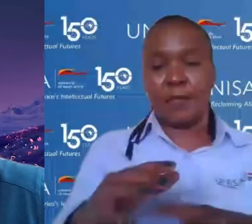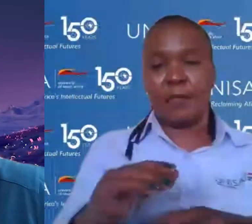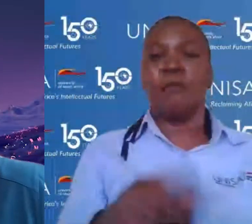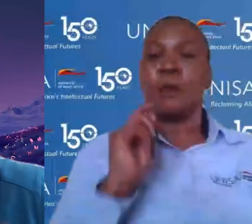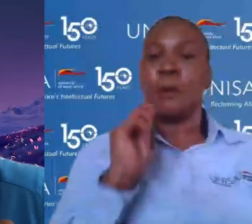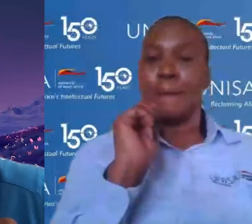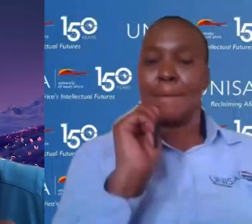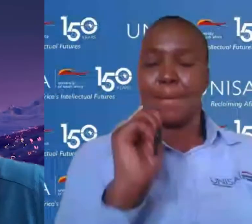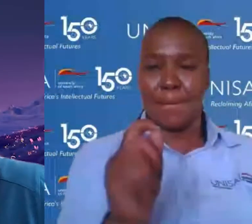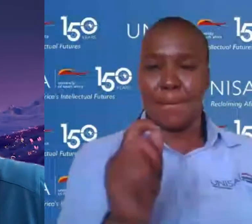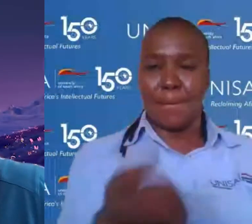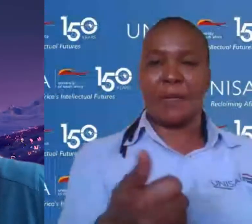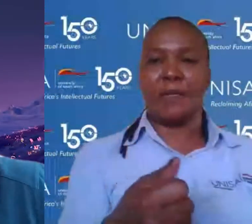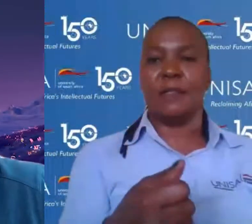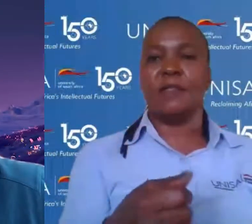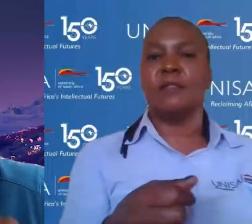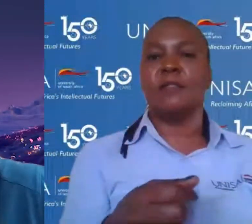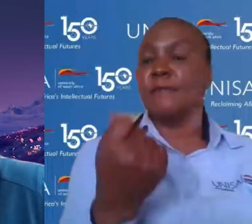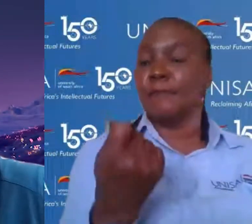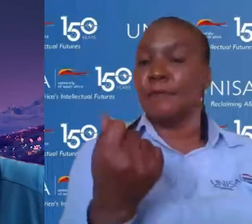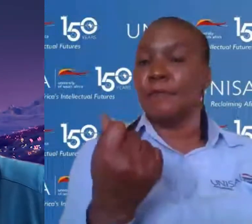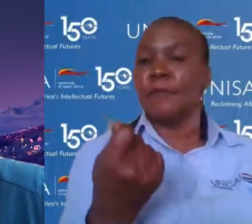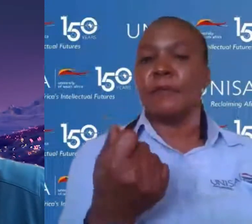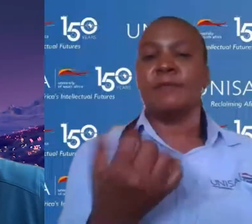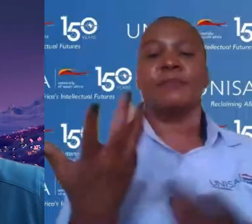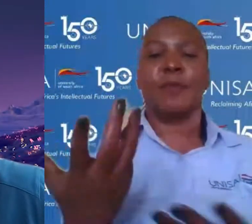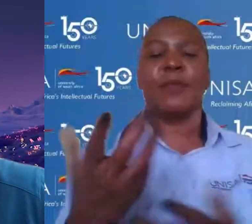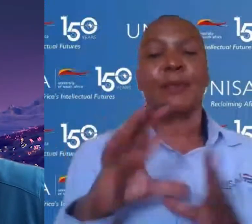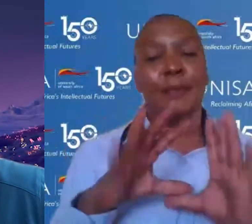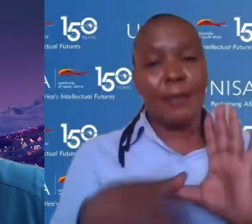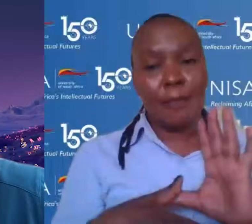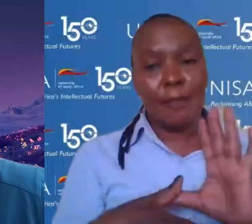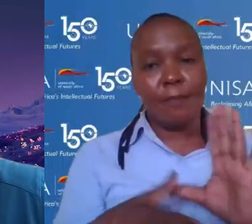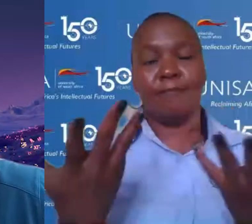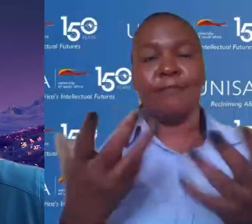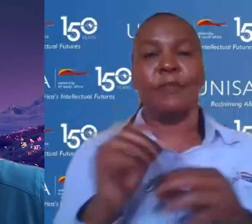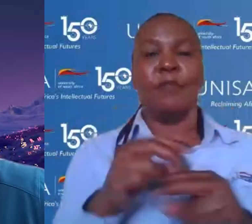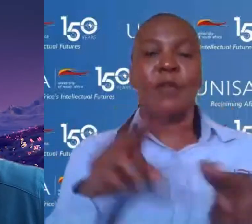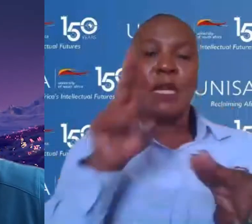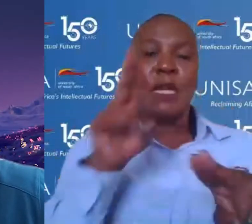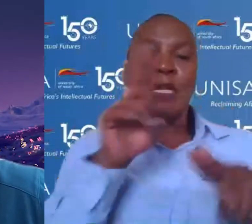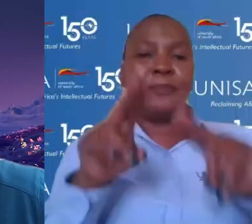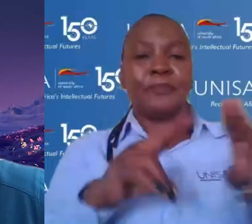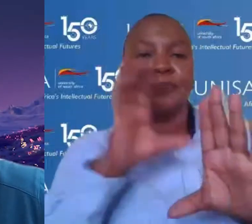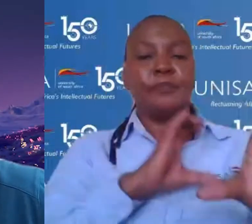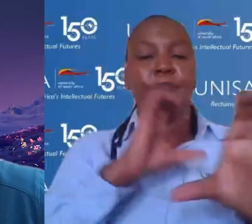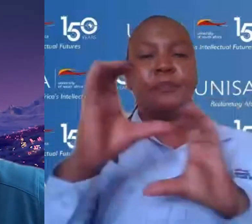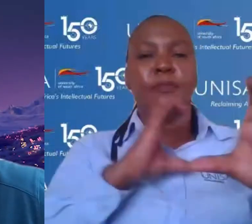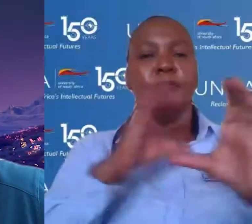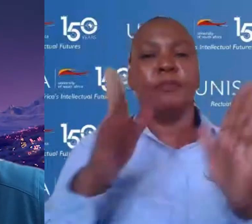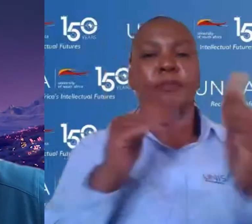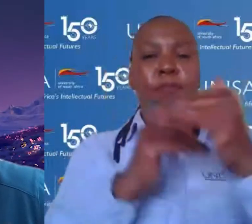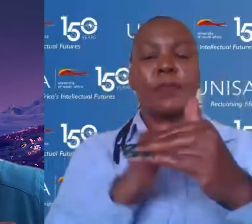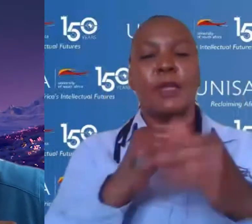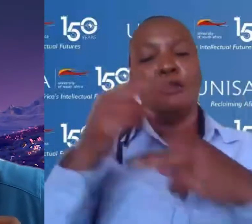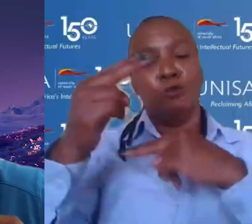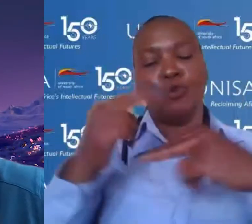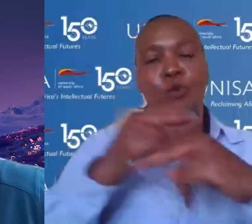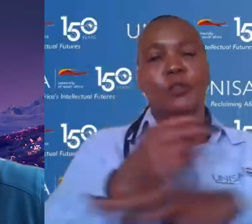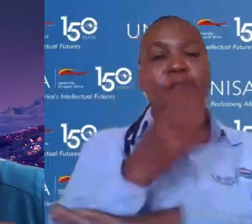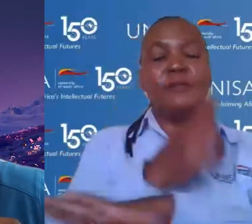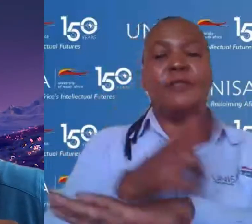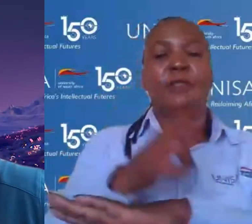minimum registration fee. And then if you check in the chat, there is a short video that I've posted about how